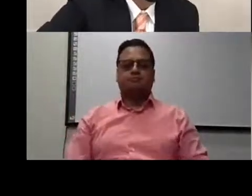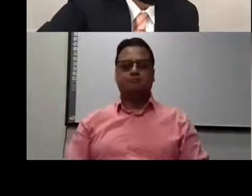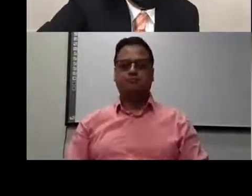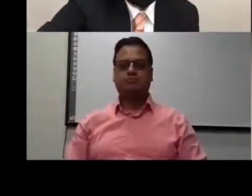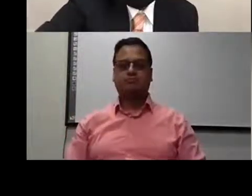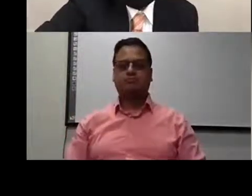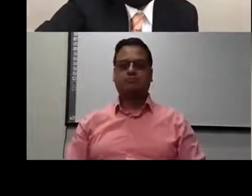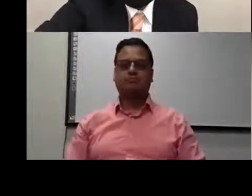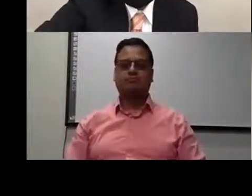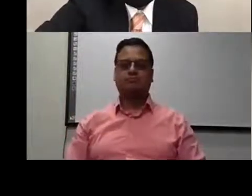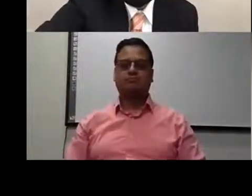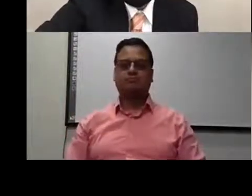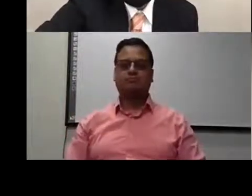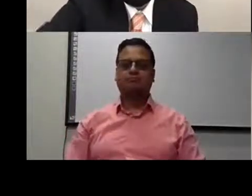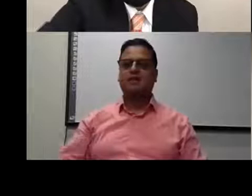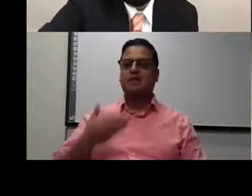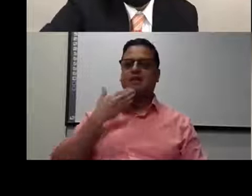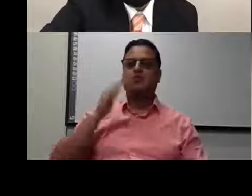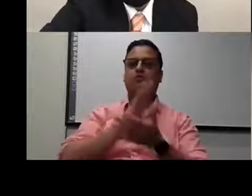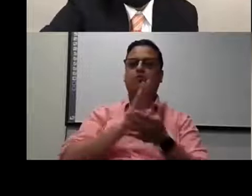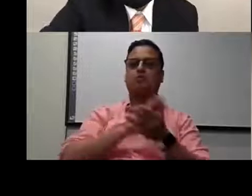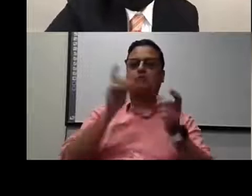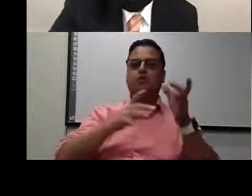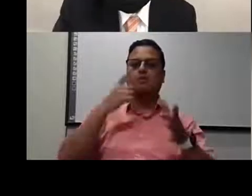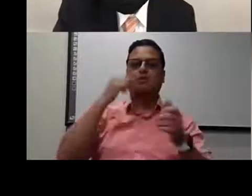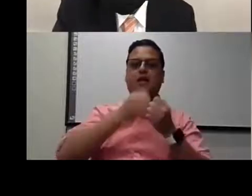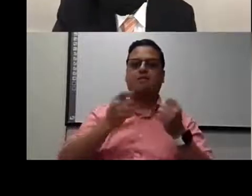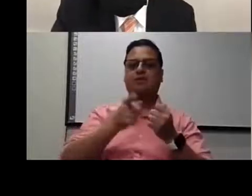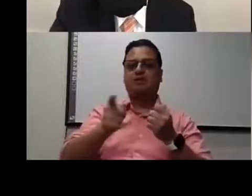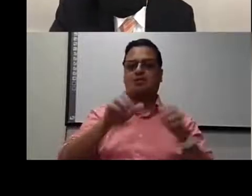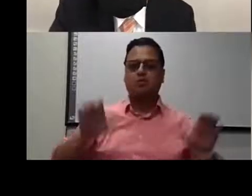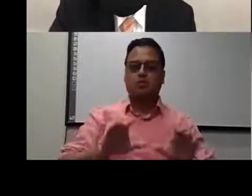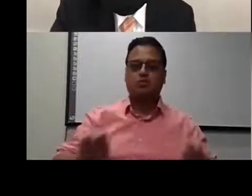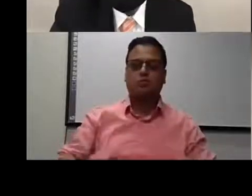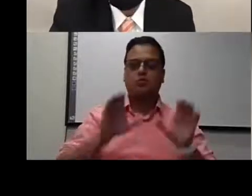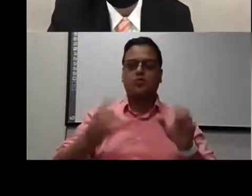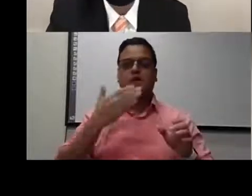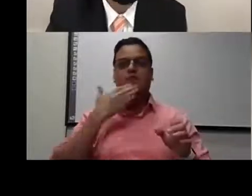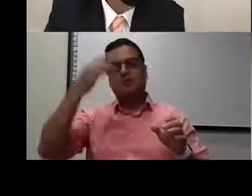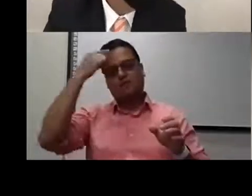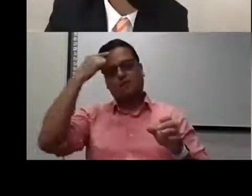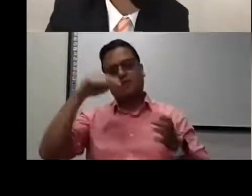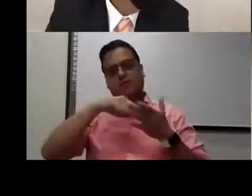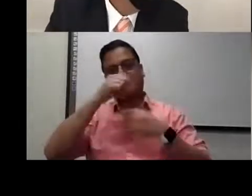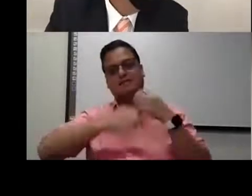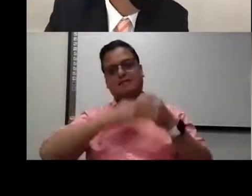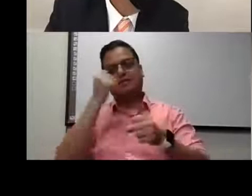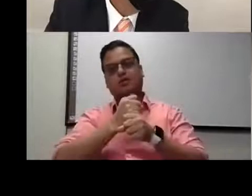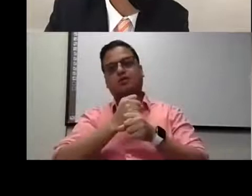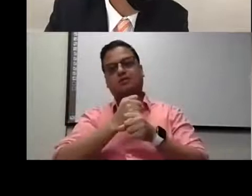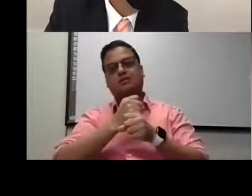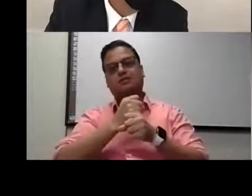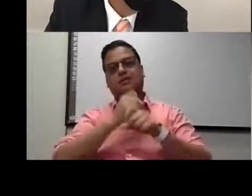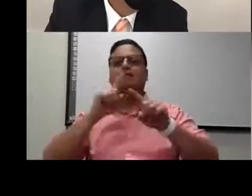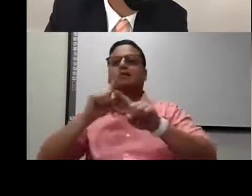I'll just say ditto to all of that. Thank you to the school administrators for everything that you do. Thank you for this year's definitely different